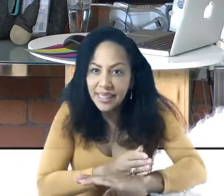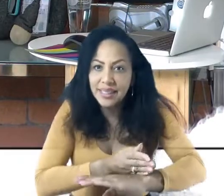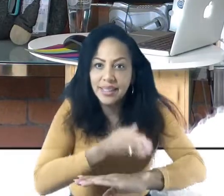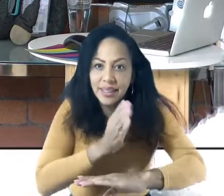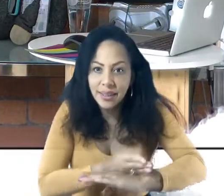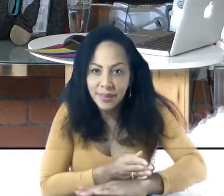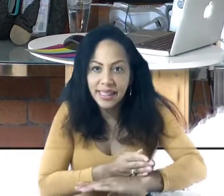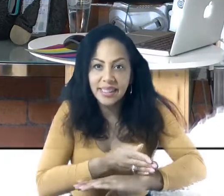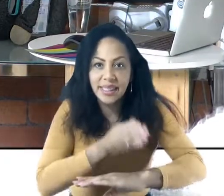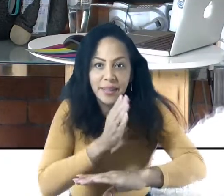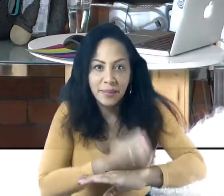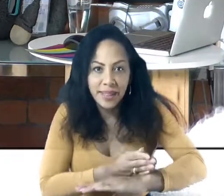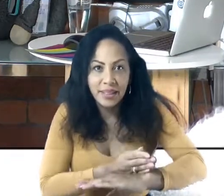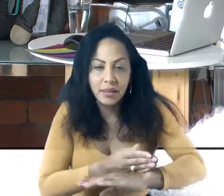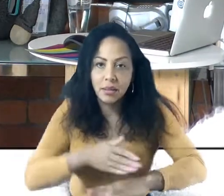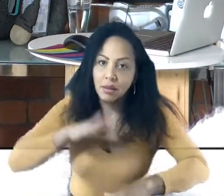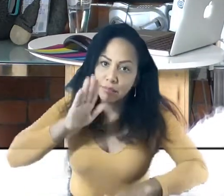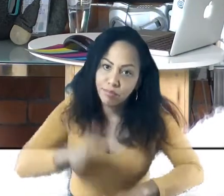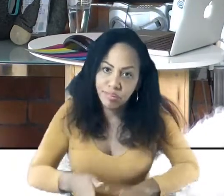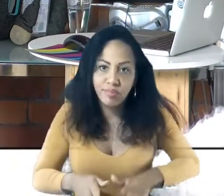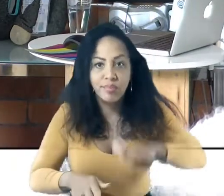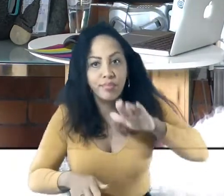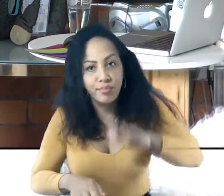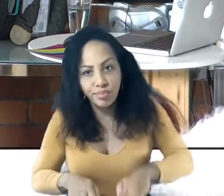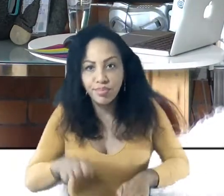line are like the footsteps of